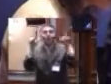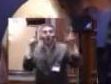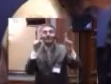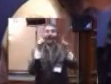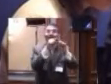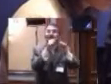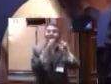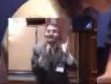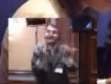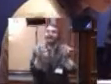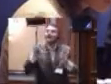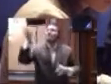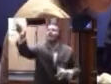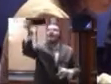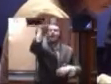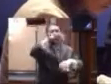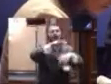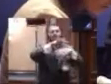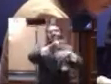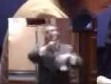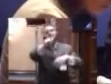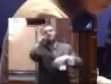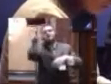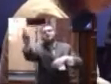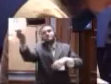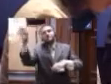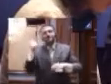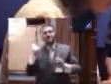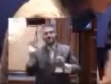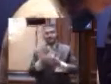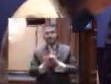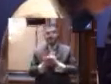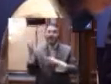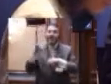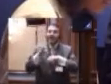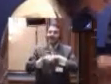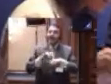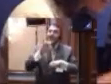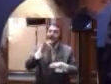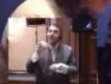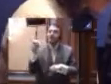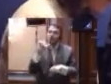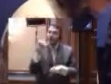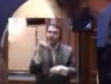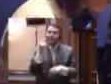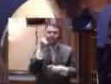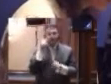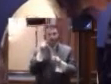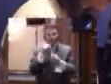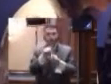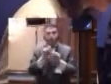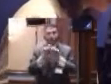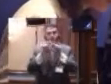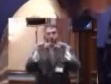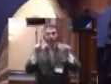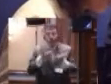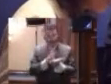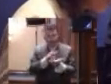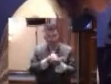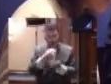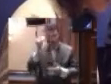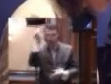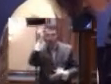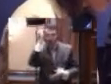going to proceed by saying that it's not to dictate in any way what